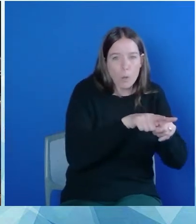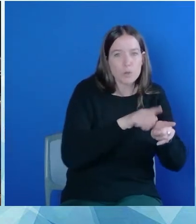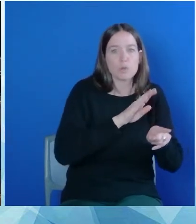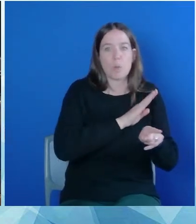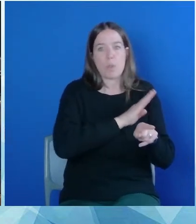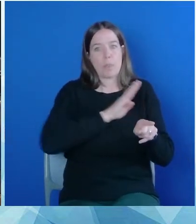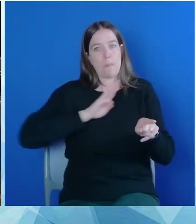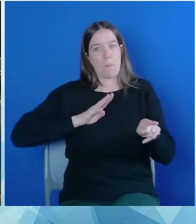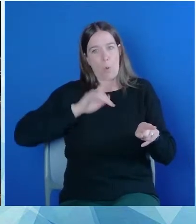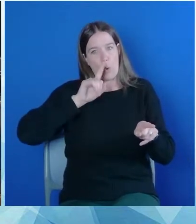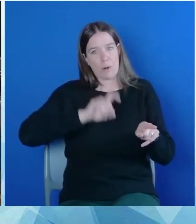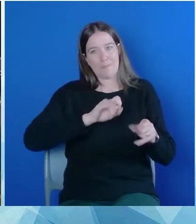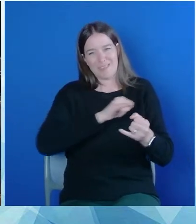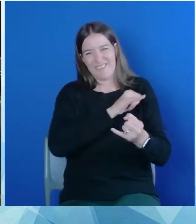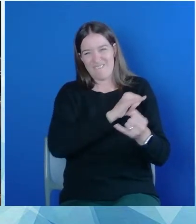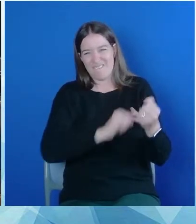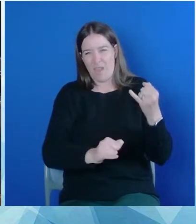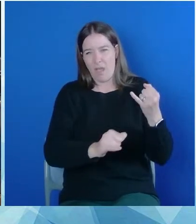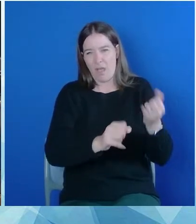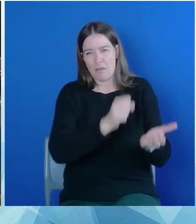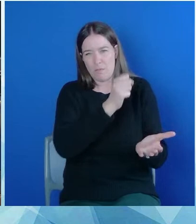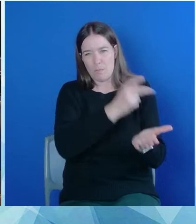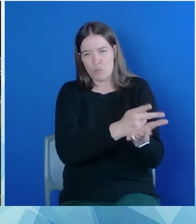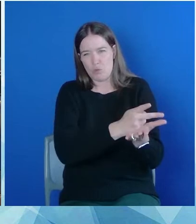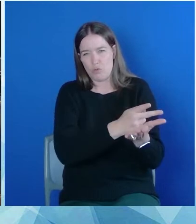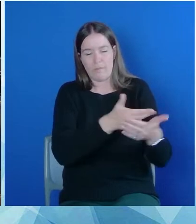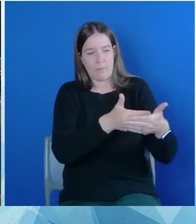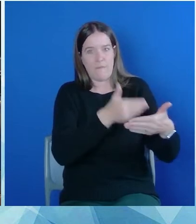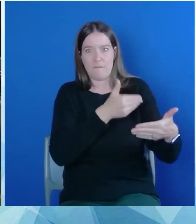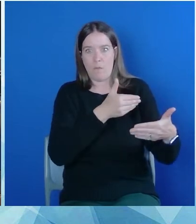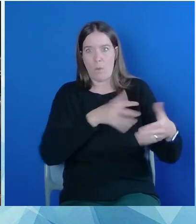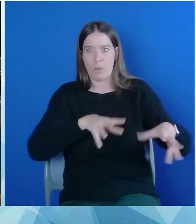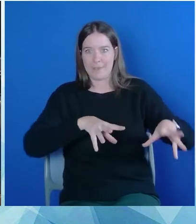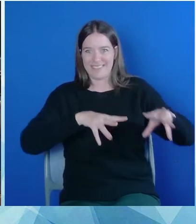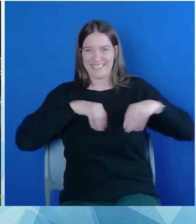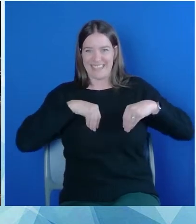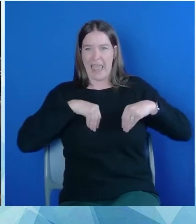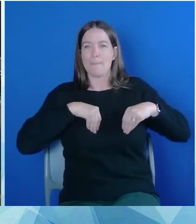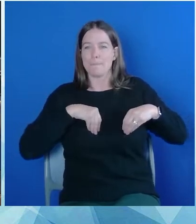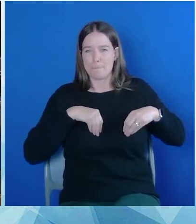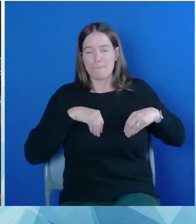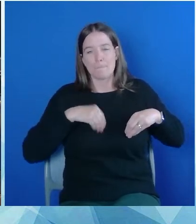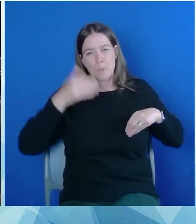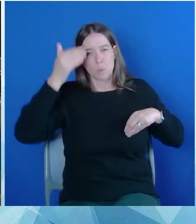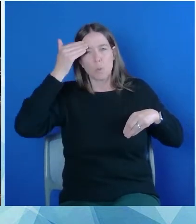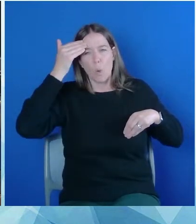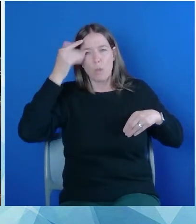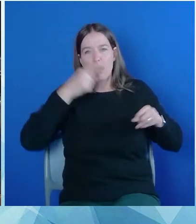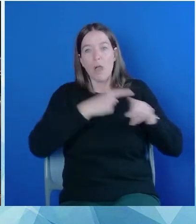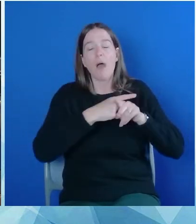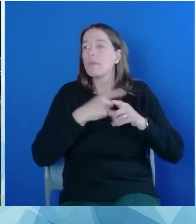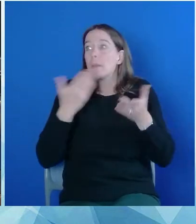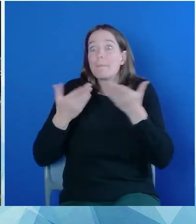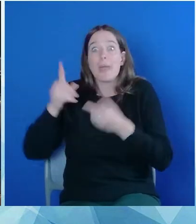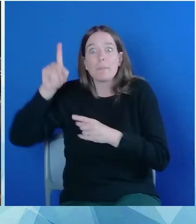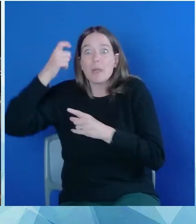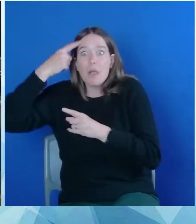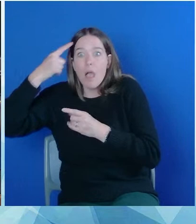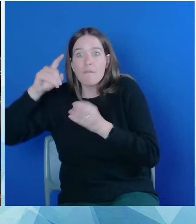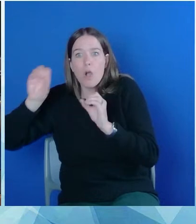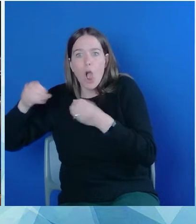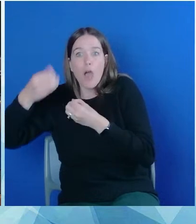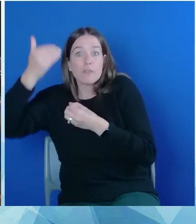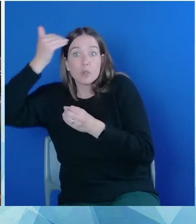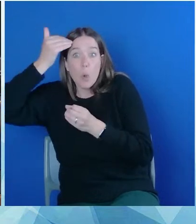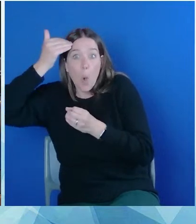were accepted. Knowing that conflict, because even though the governor's office may be aware of that conflict, they may not understand